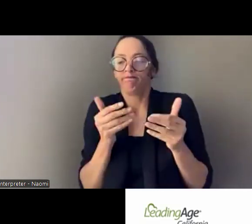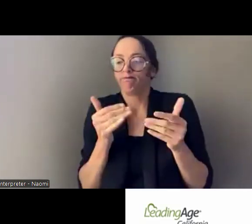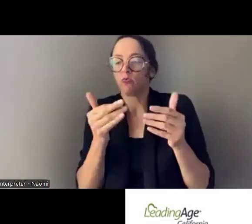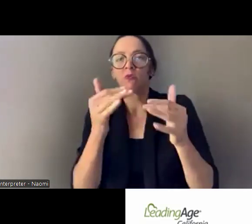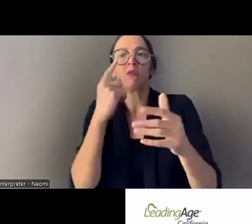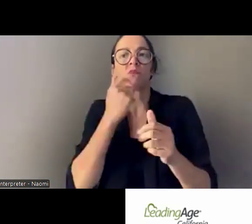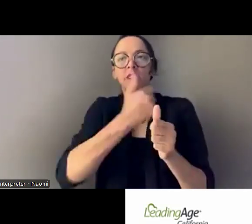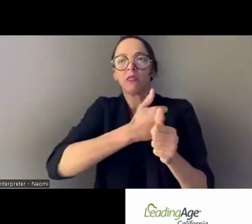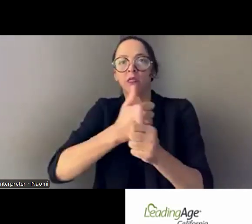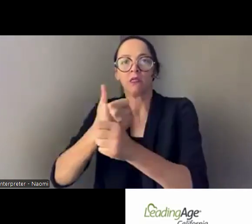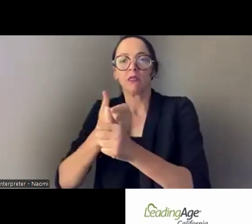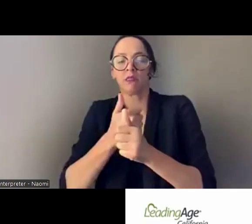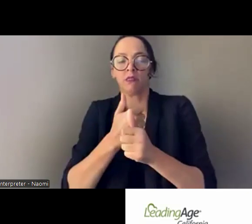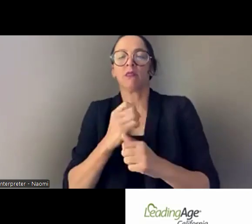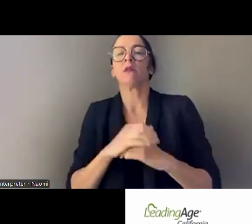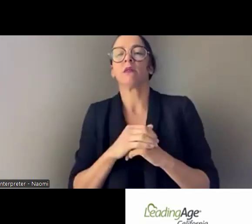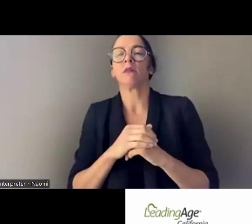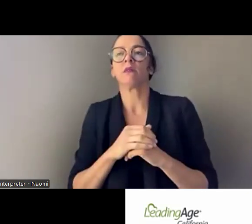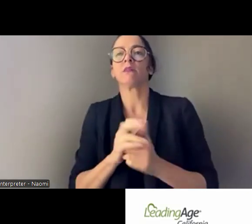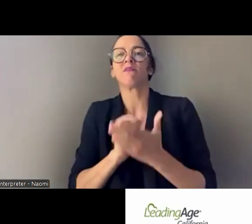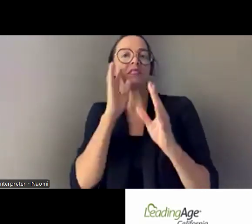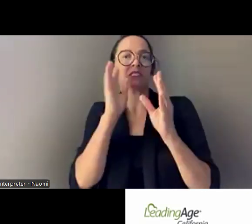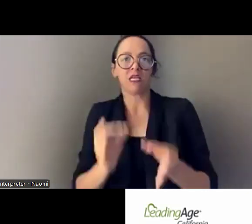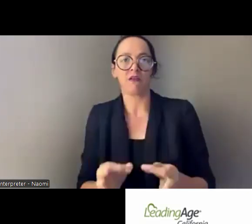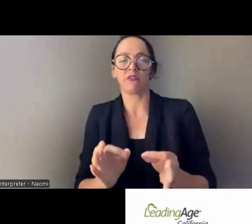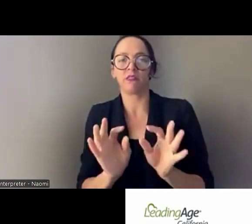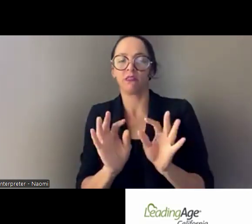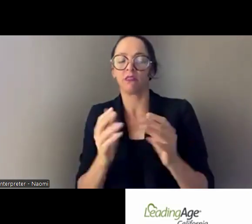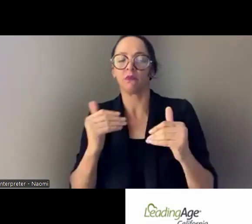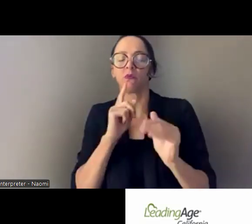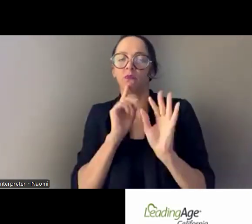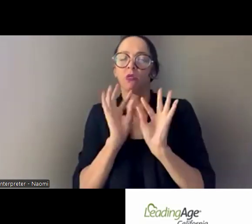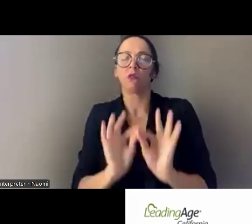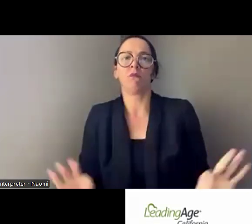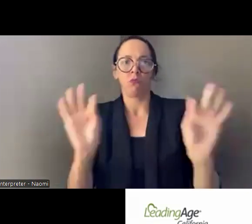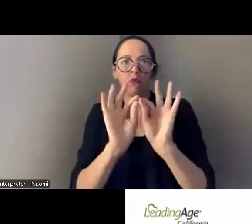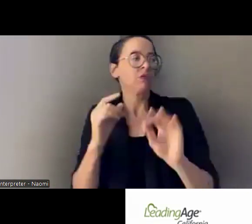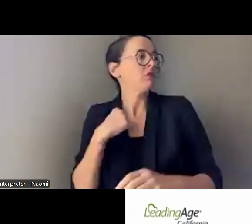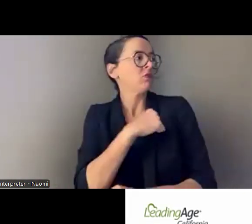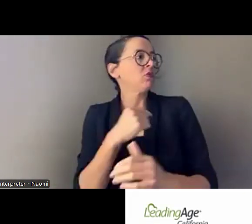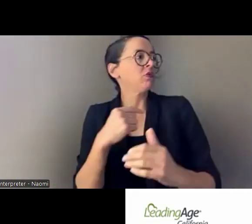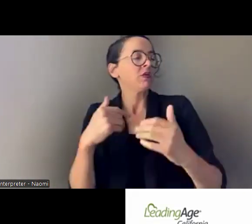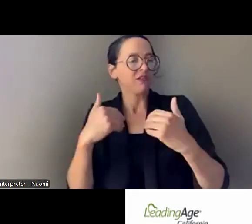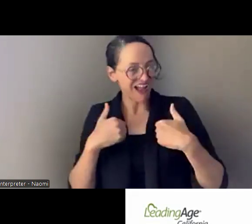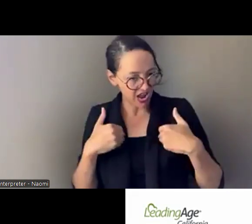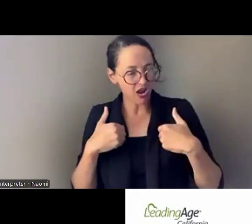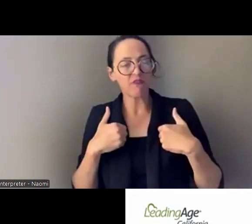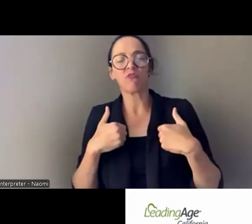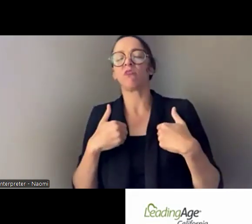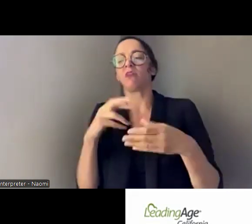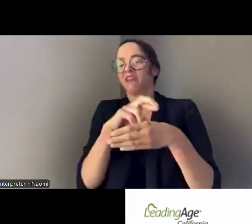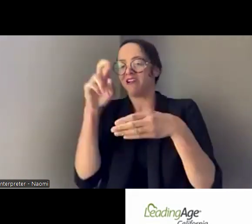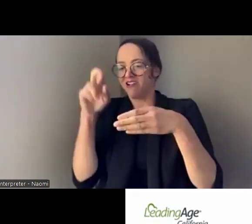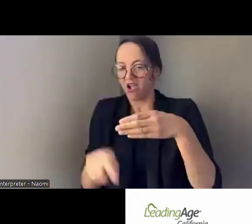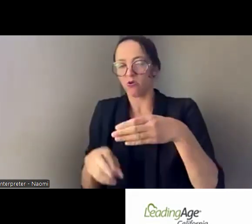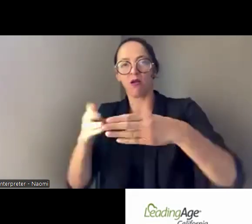the subcommittees. So that's definitely really, really important that we have an end outcome in mind for